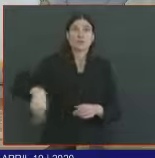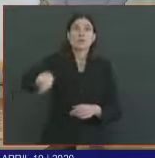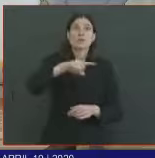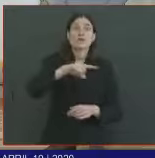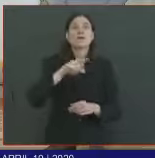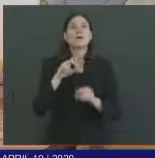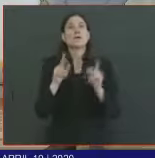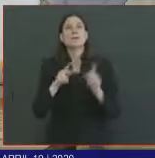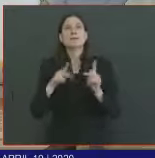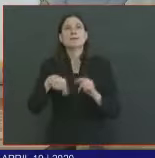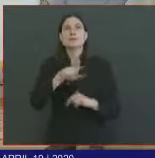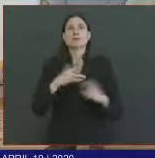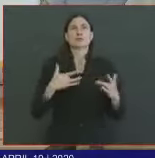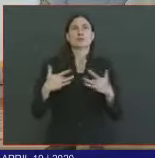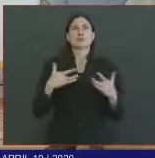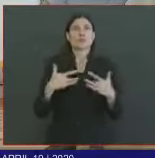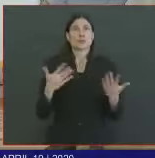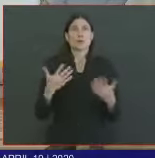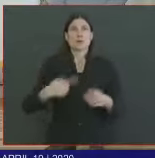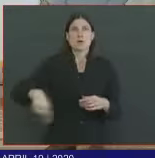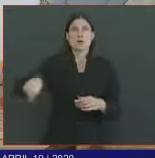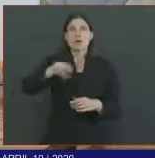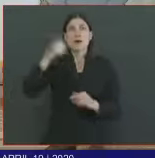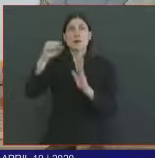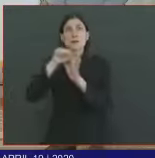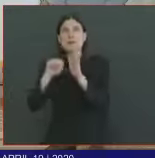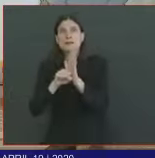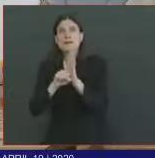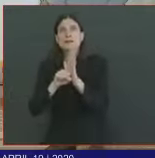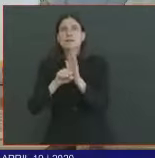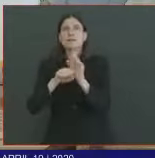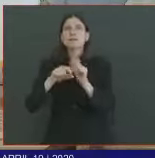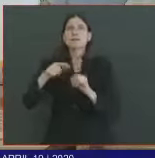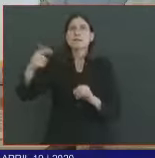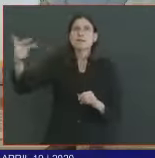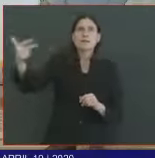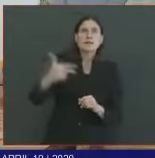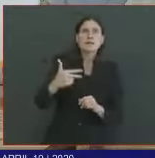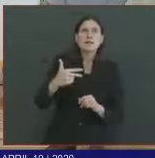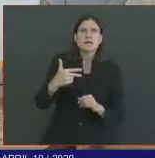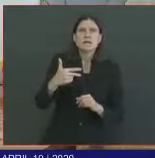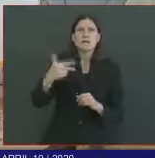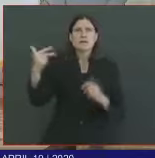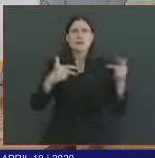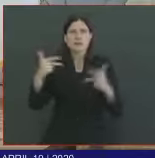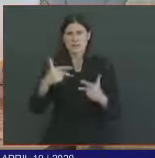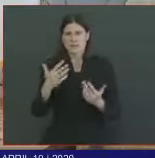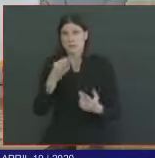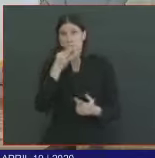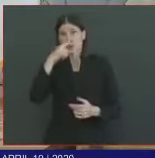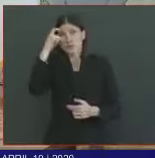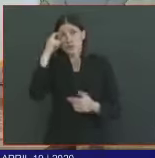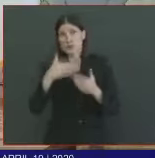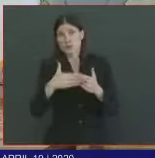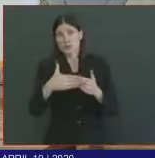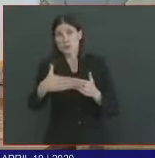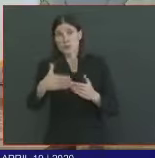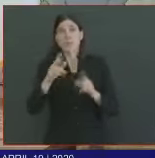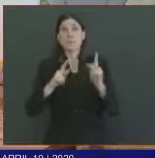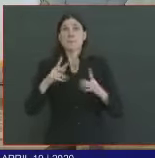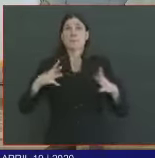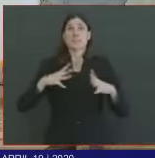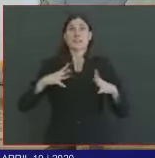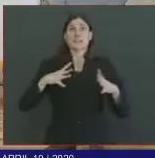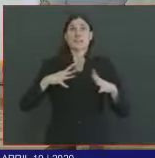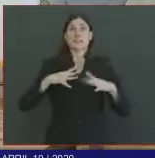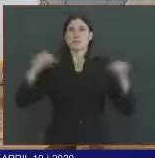lifted, people are likely going to head to Rhode Island for their summer vacations and day trips. What steps will be taken this spring and summer to keep Rhode